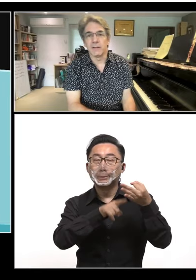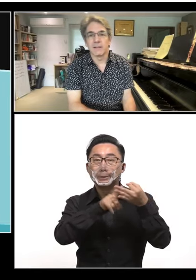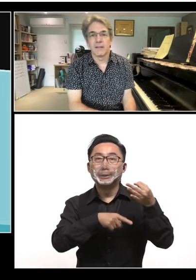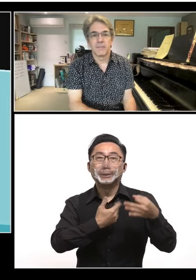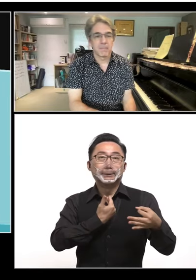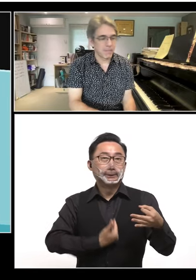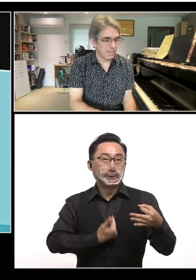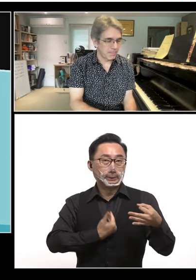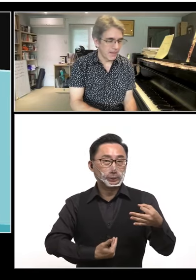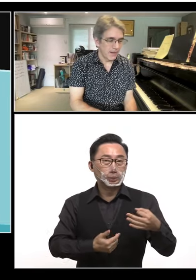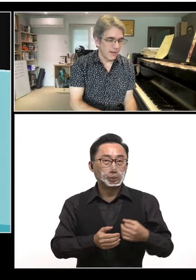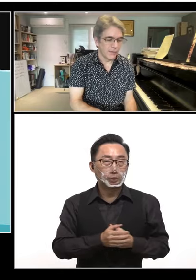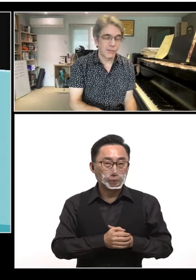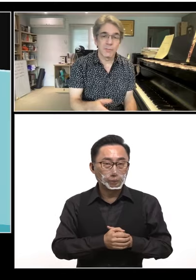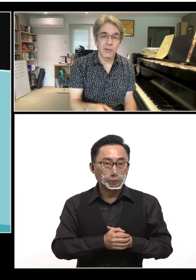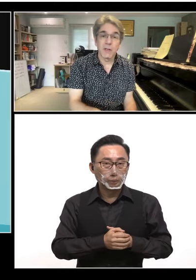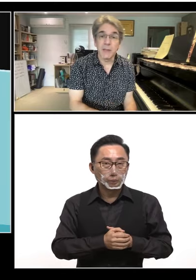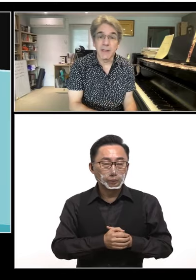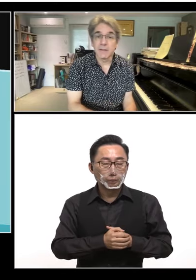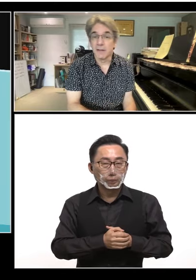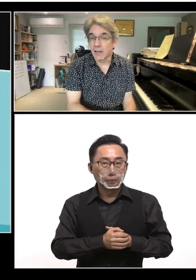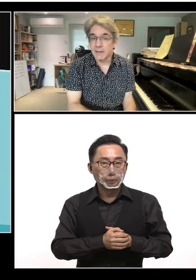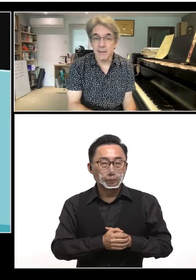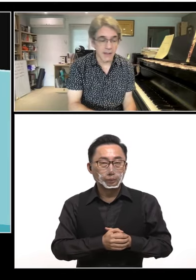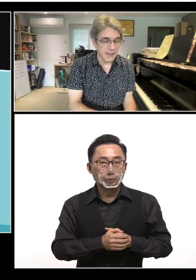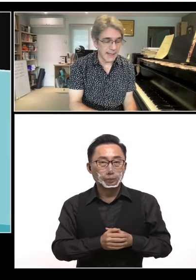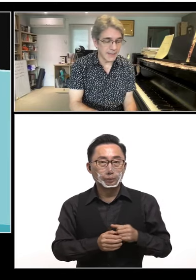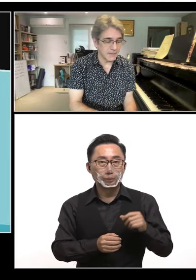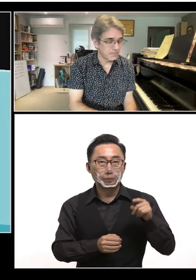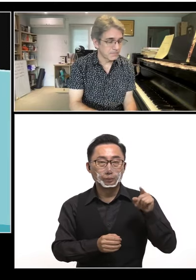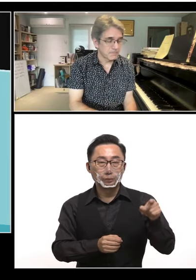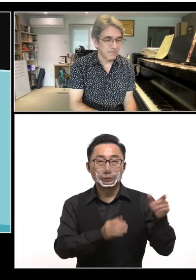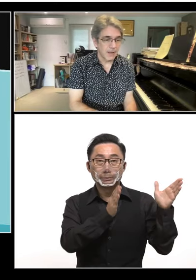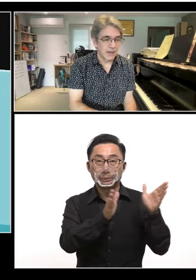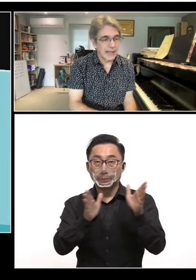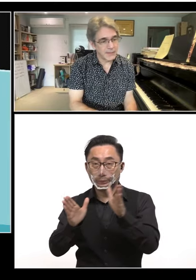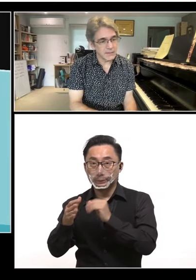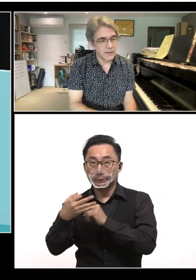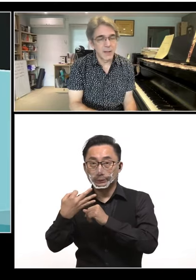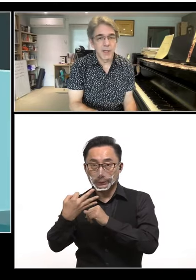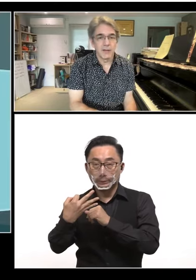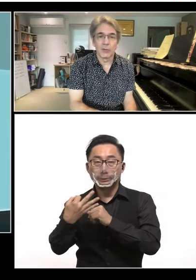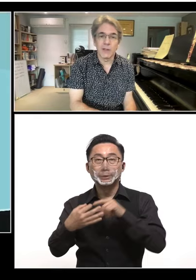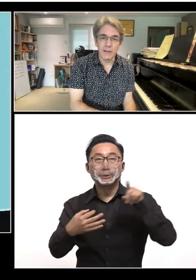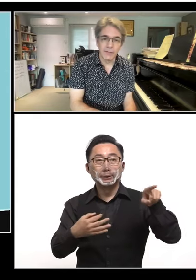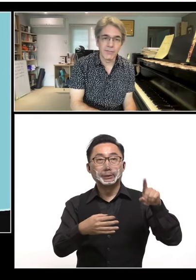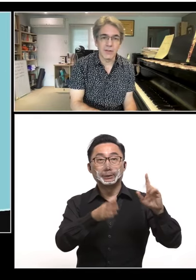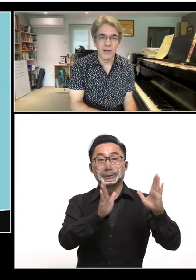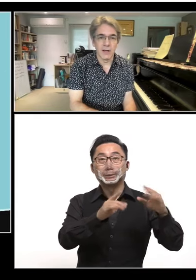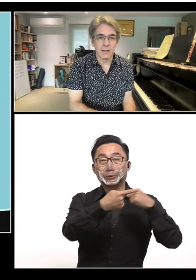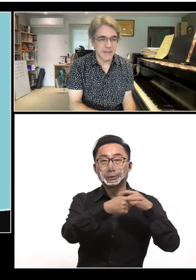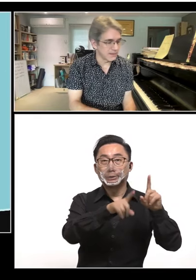periods. The first period begins in 1998. At that time, I had already